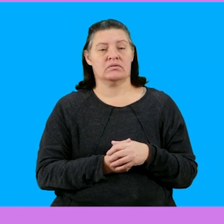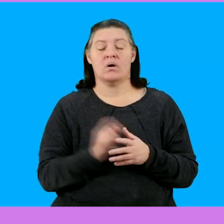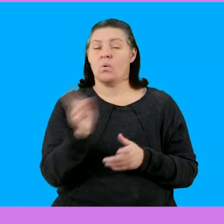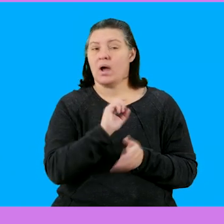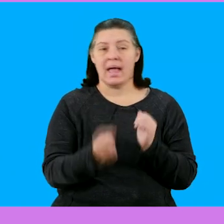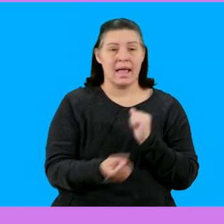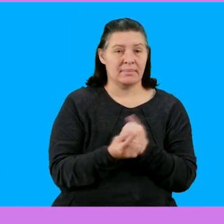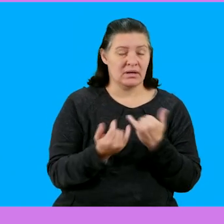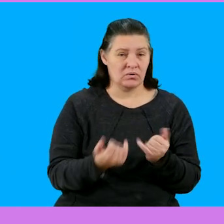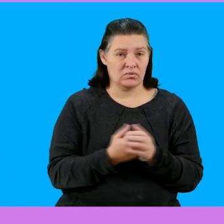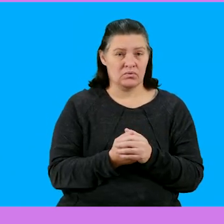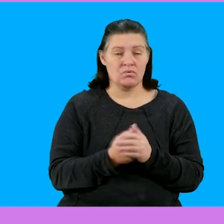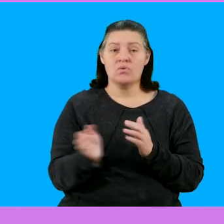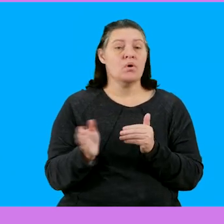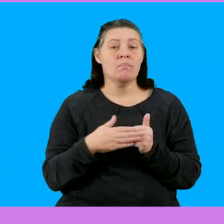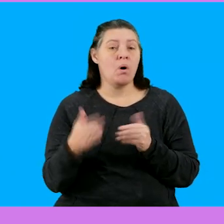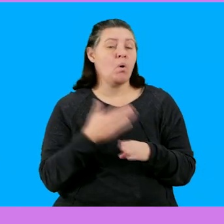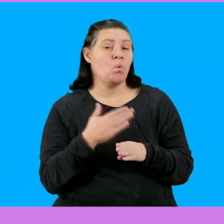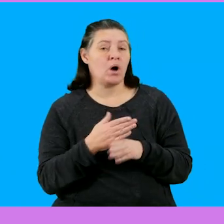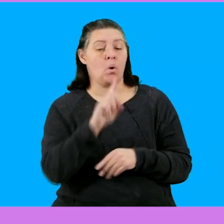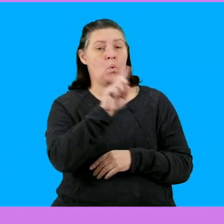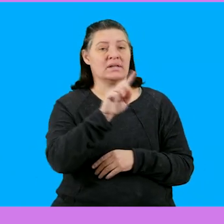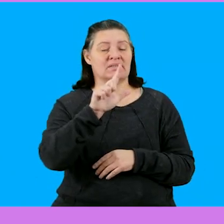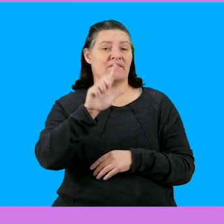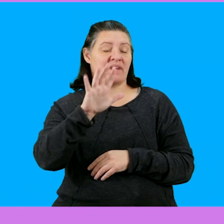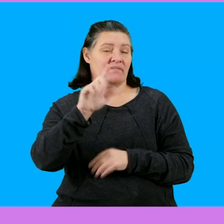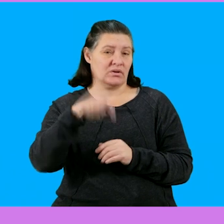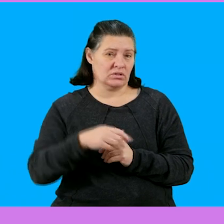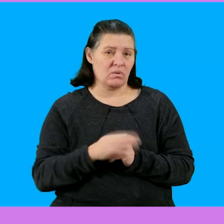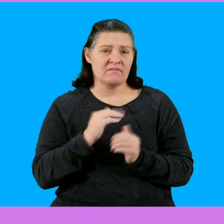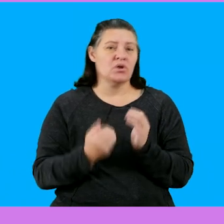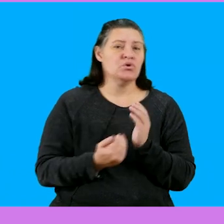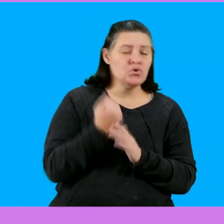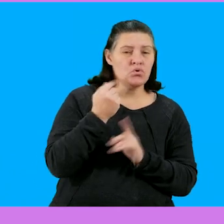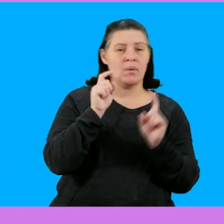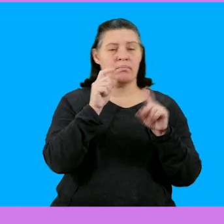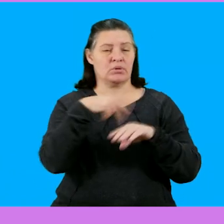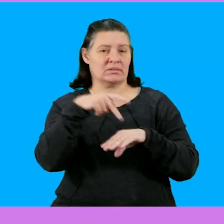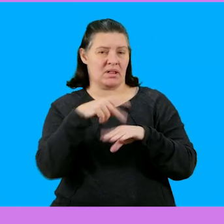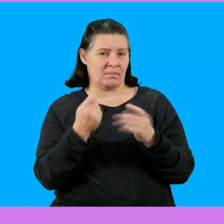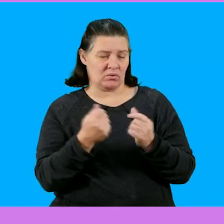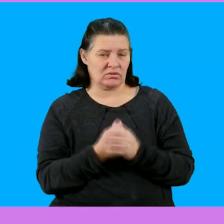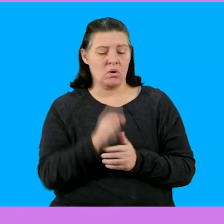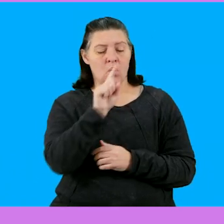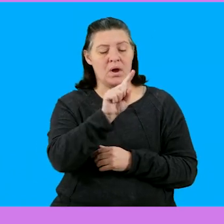What needs to happen now? We are no longer working with the 175,000. We have a new principal amount, and that